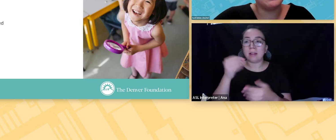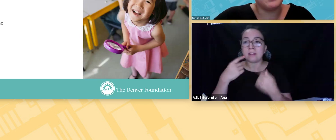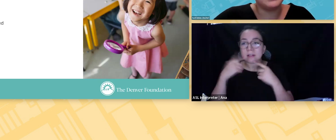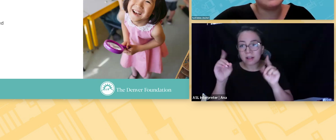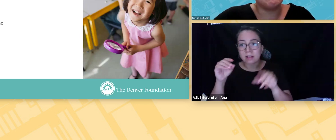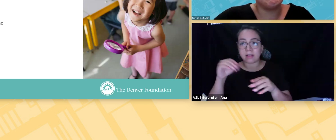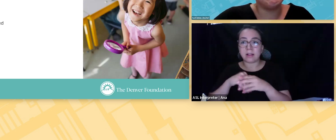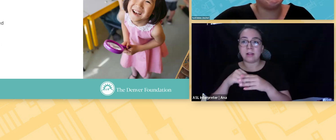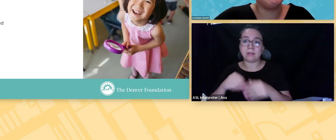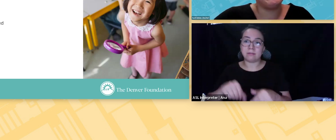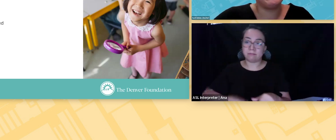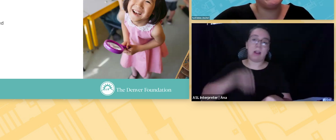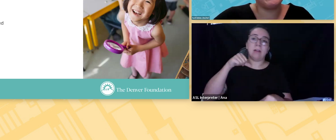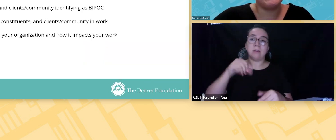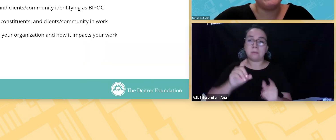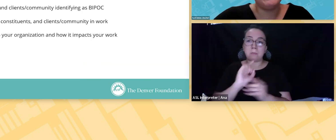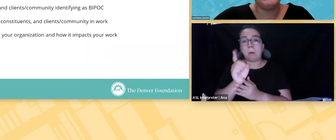and proudest moments.